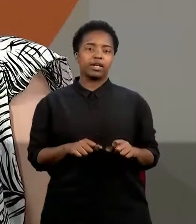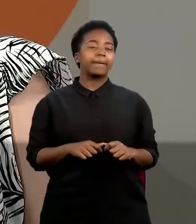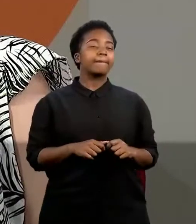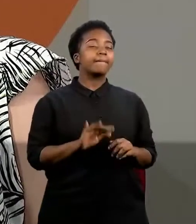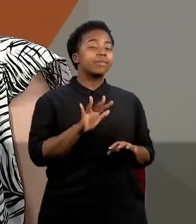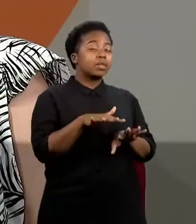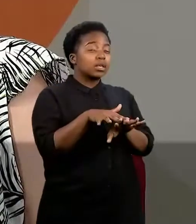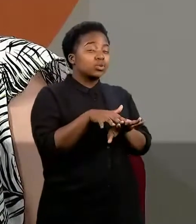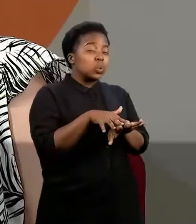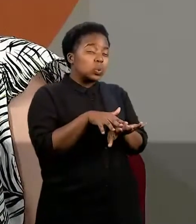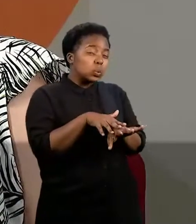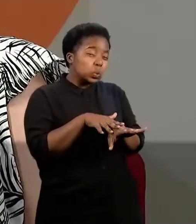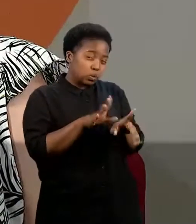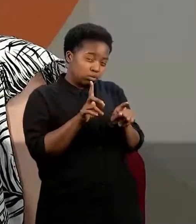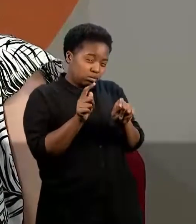is changing.